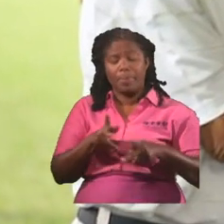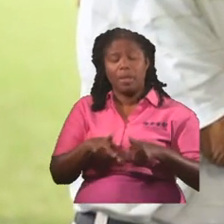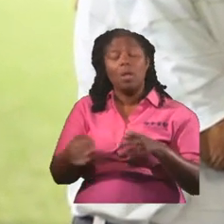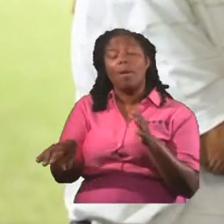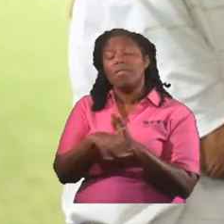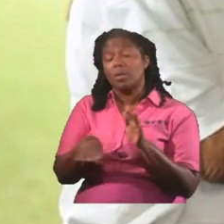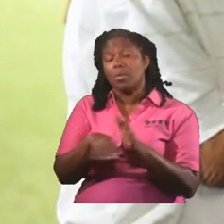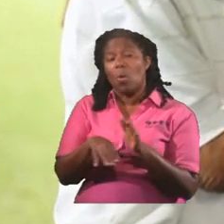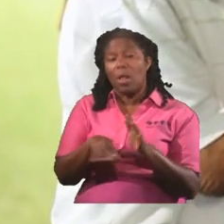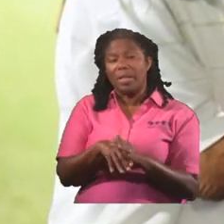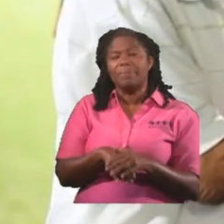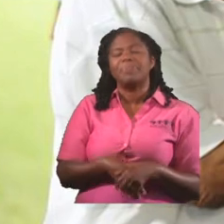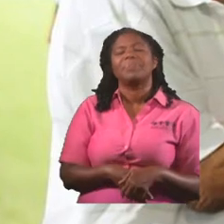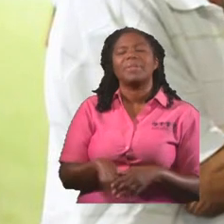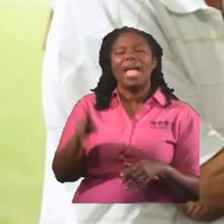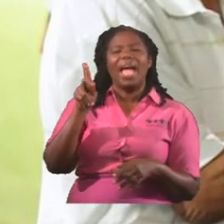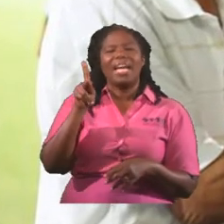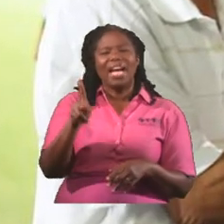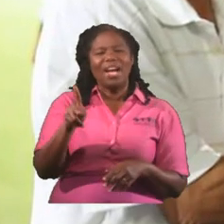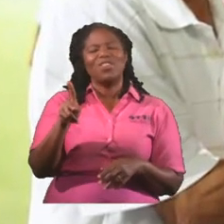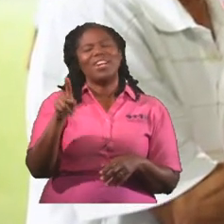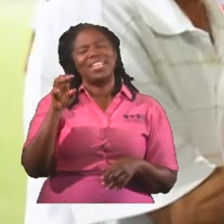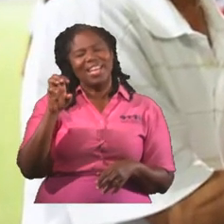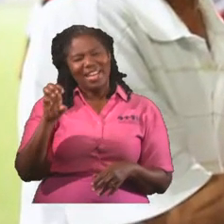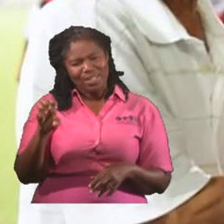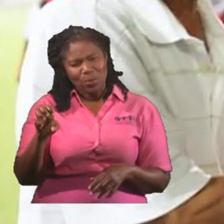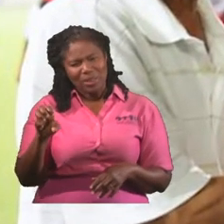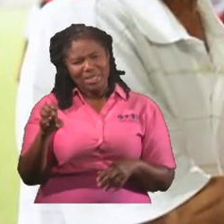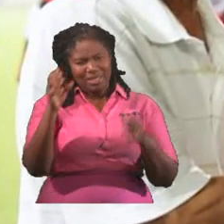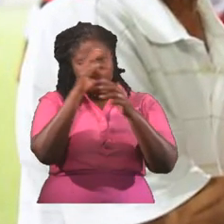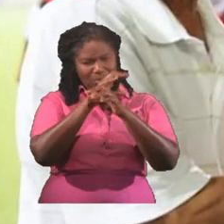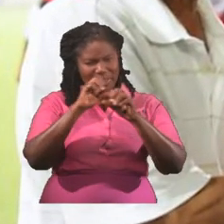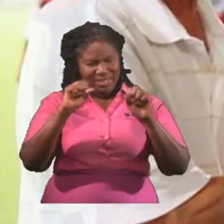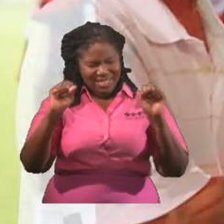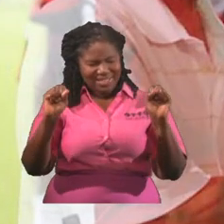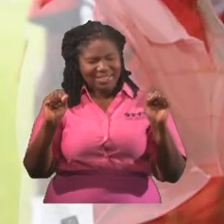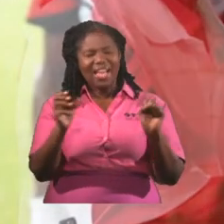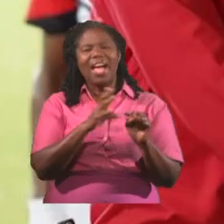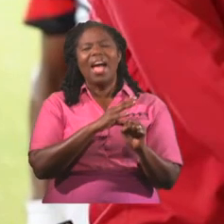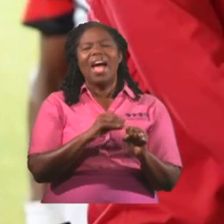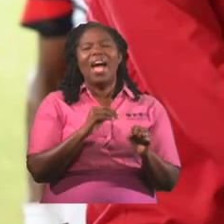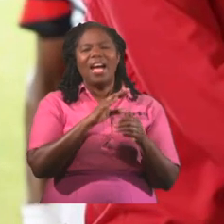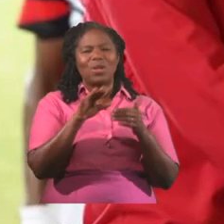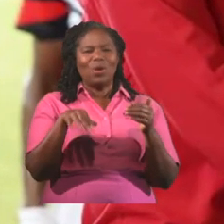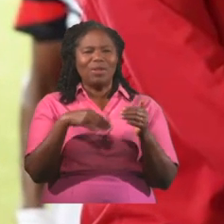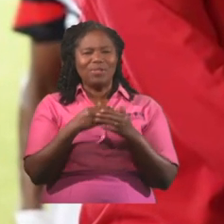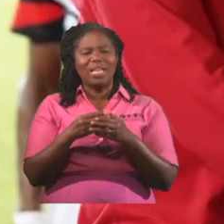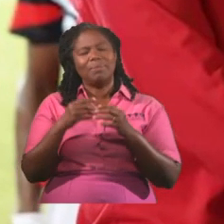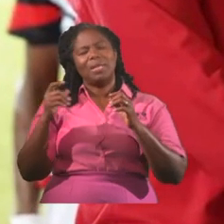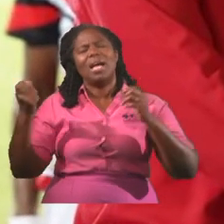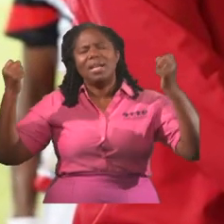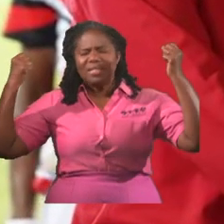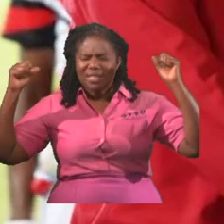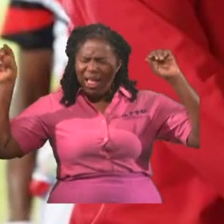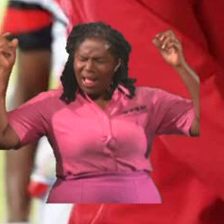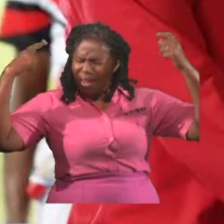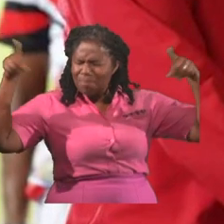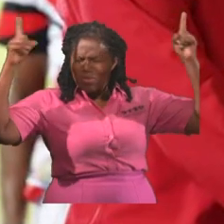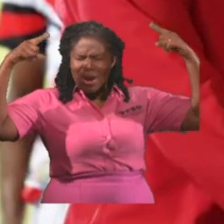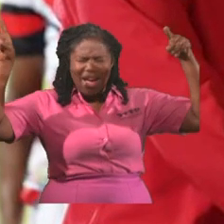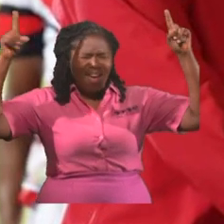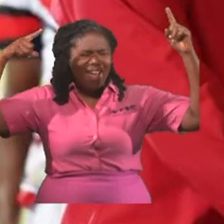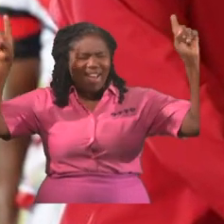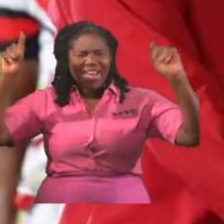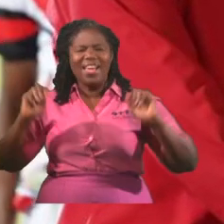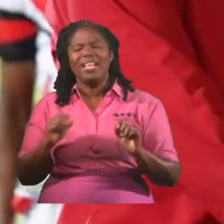by President Kieron Edwards, the TTFA, along with the fans in attendance, celebrated the achievements of individuals who have dedicated